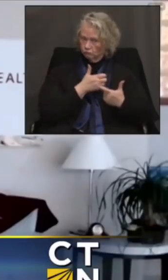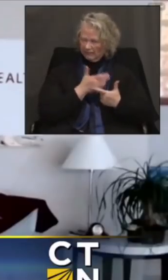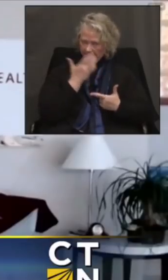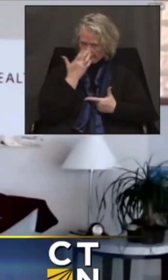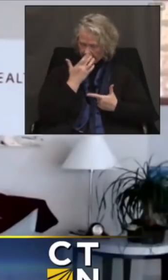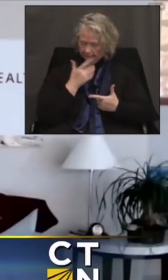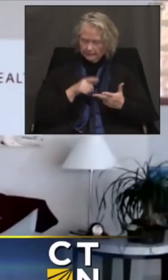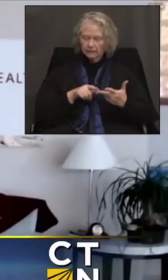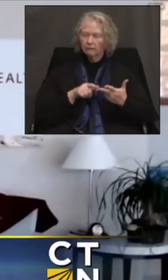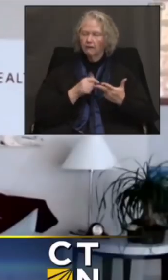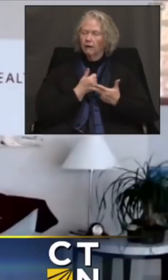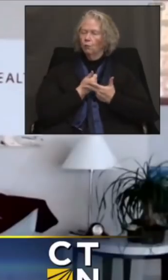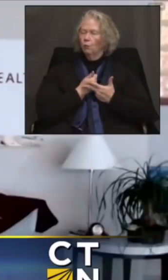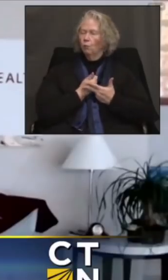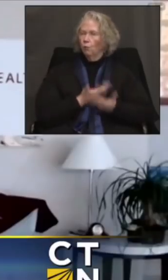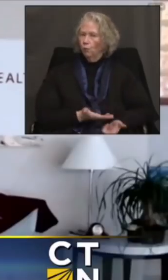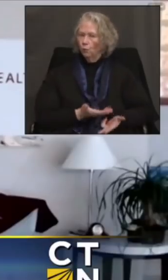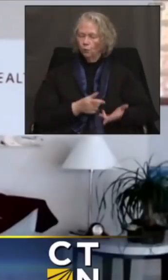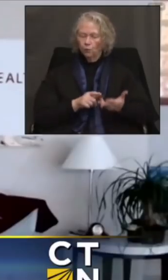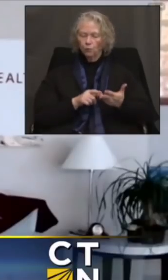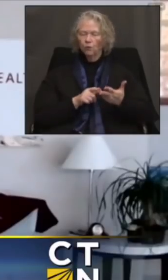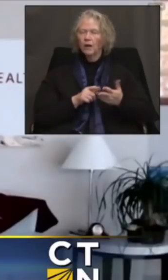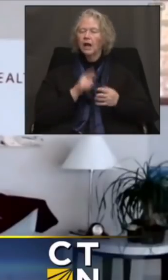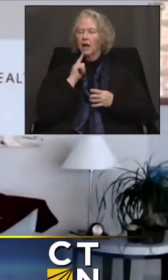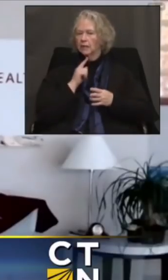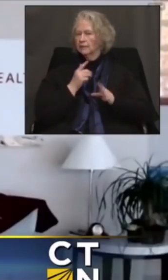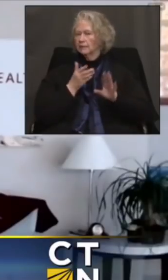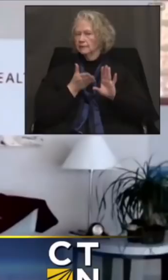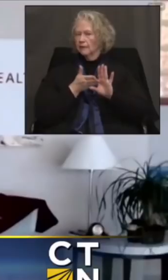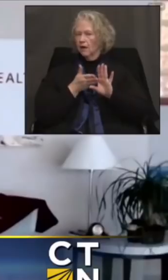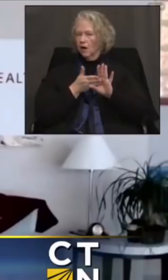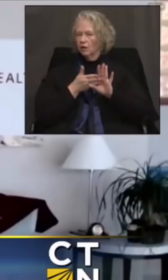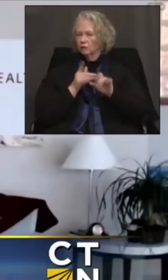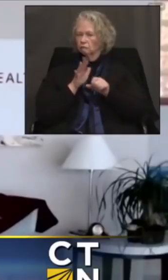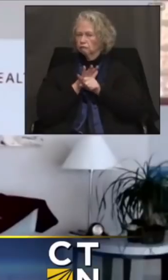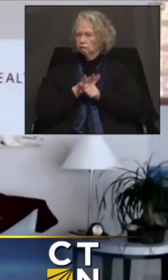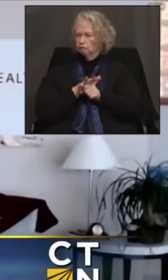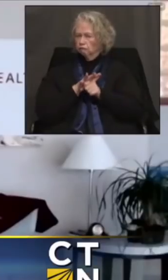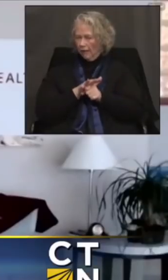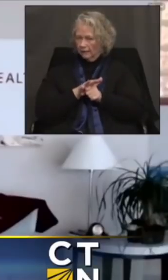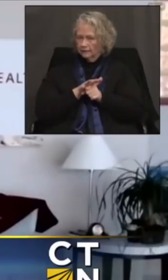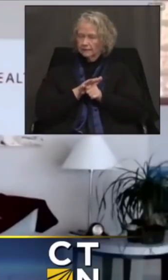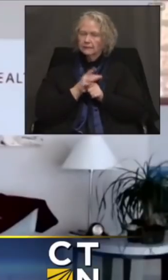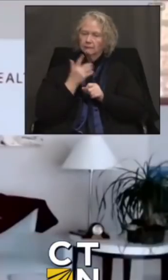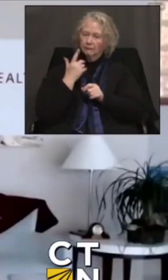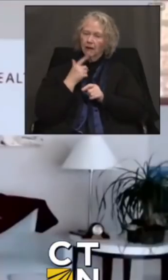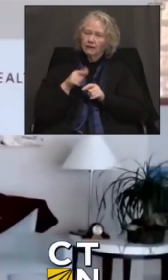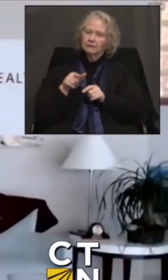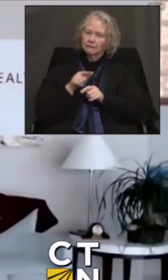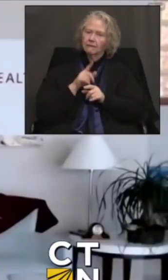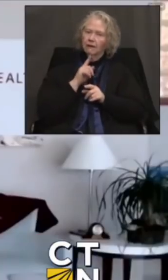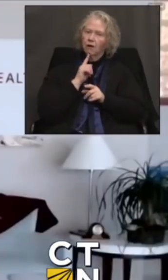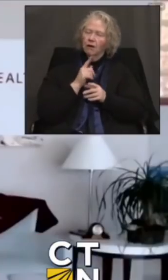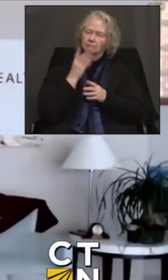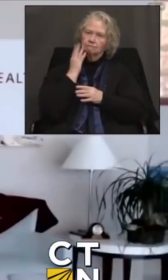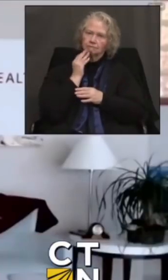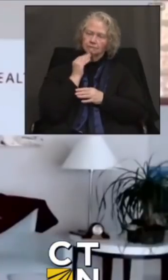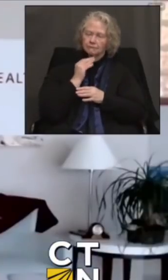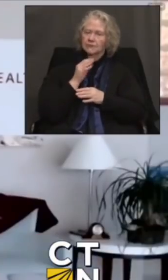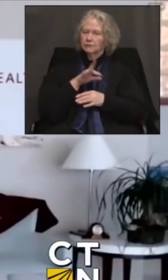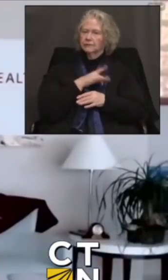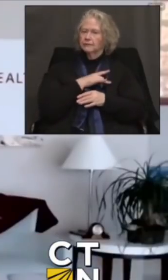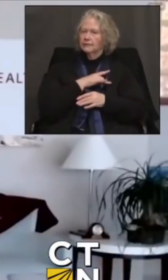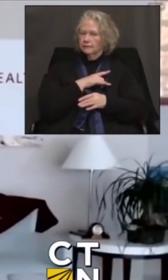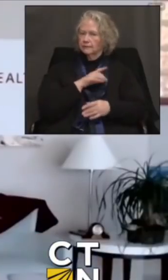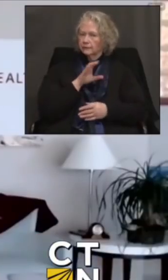and exhaustion and psychological stress associated with having been a victim of COVID. And really what